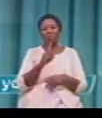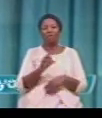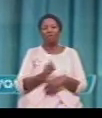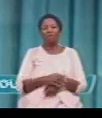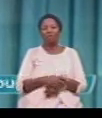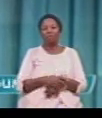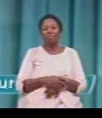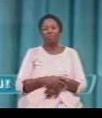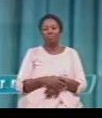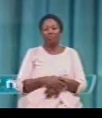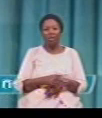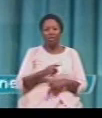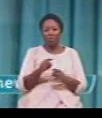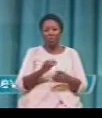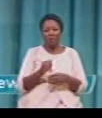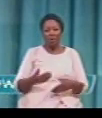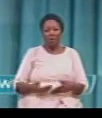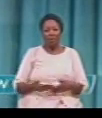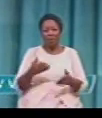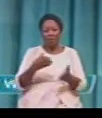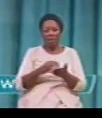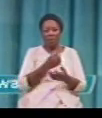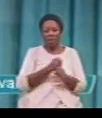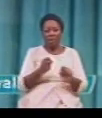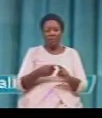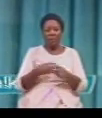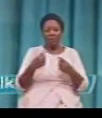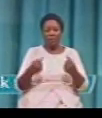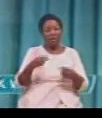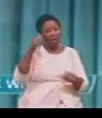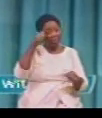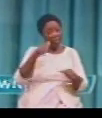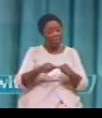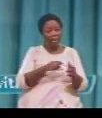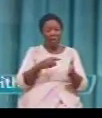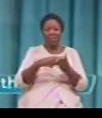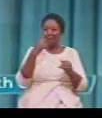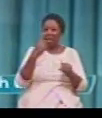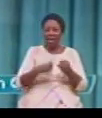Those of us who are born again, remember this is the last night.